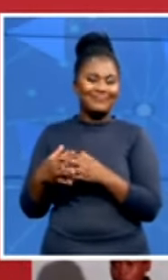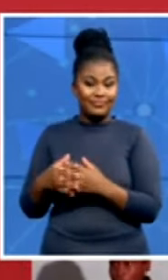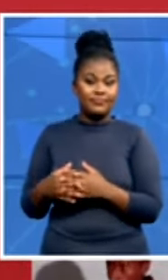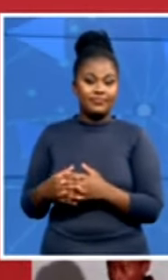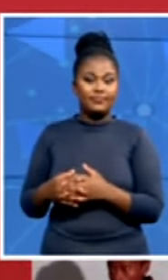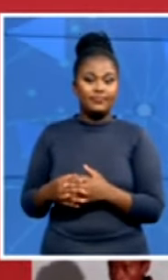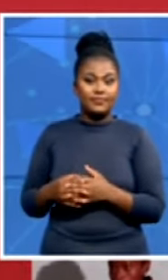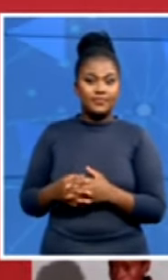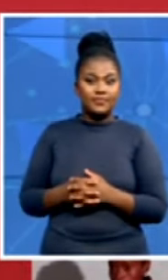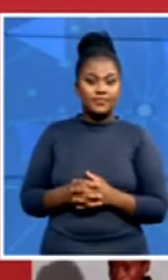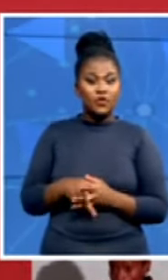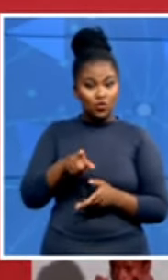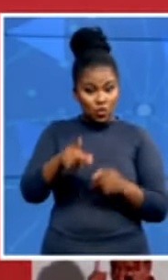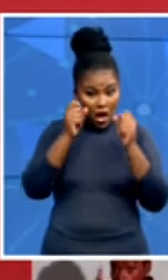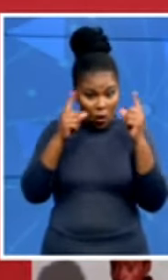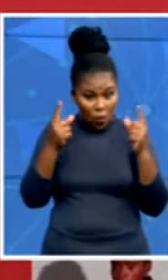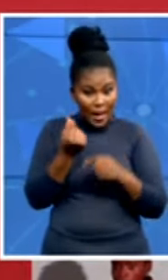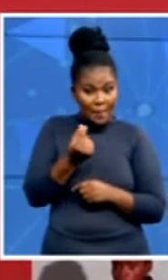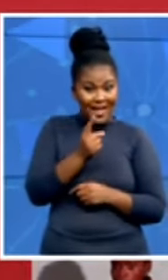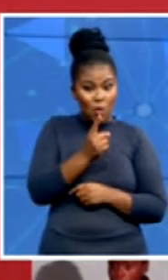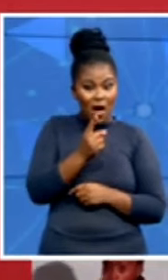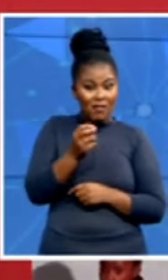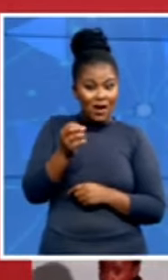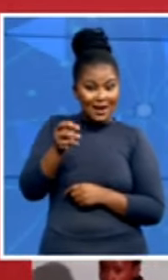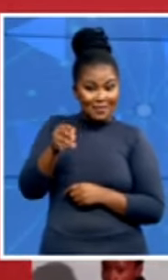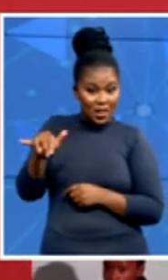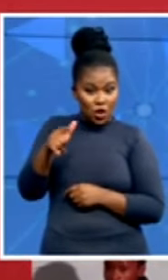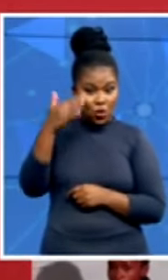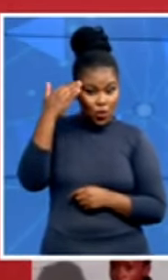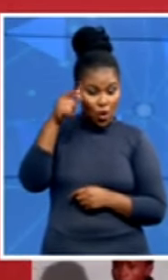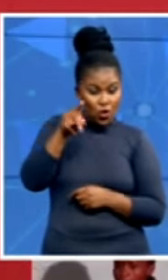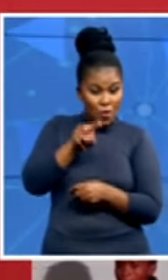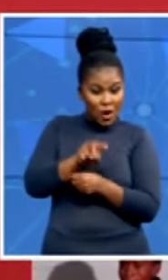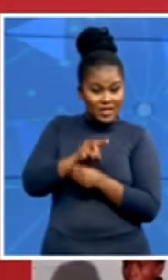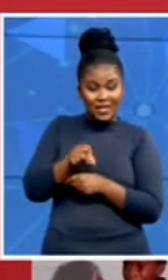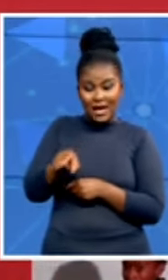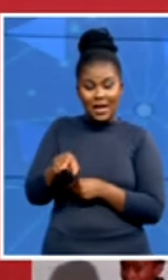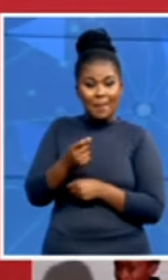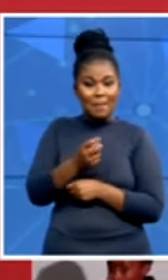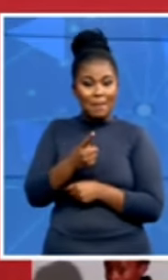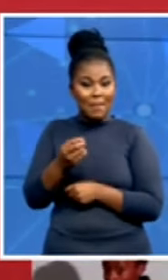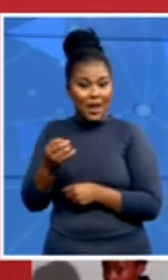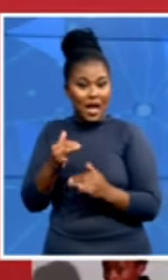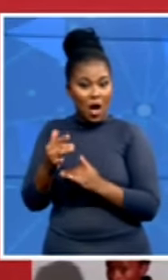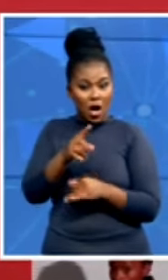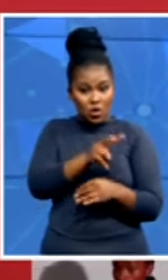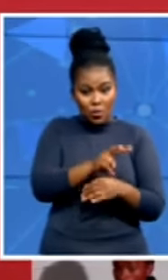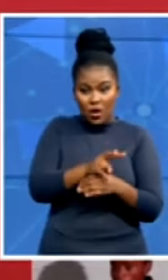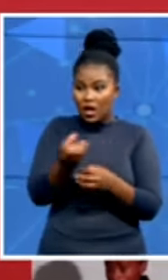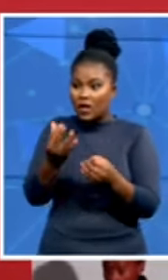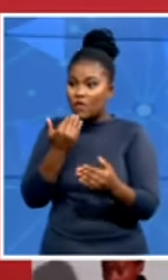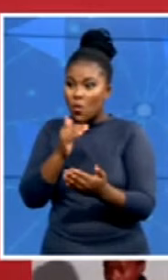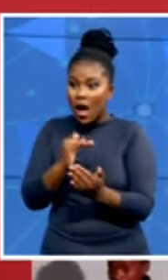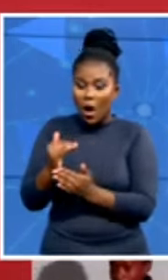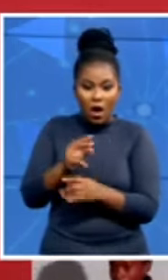this funding? Are you monitoring the disbursements of these funds